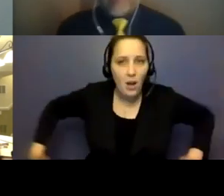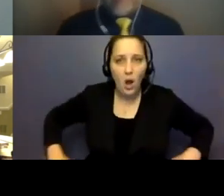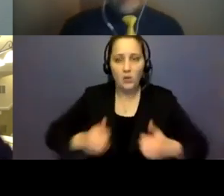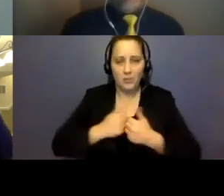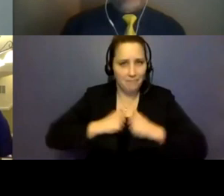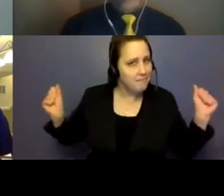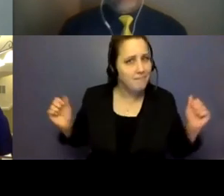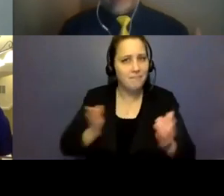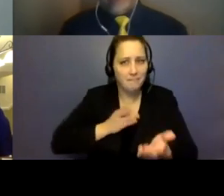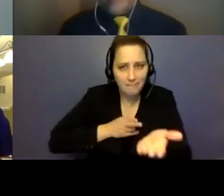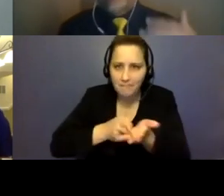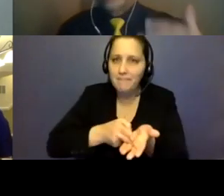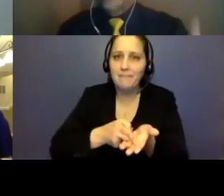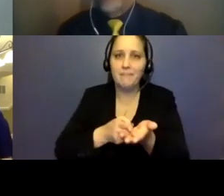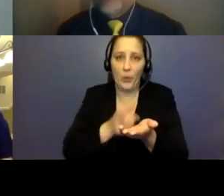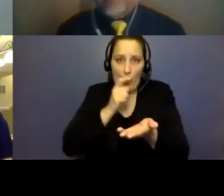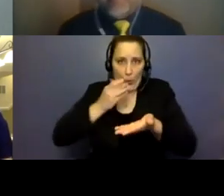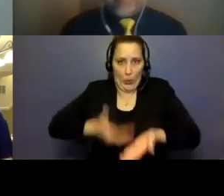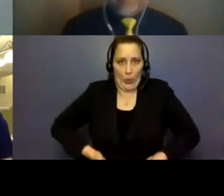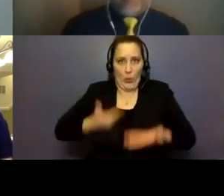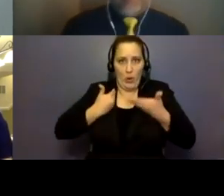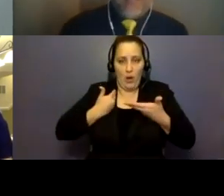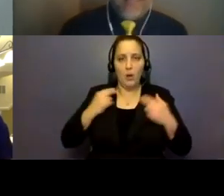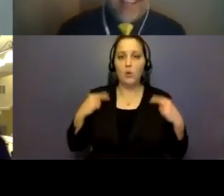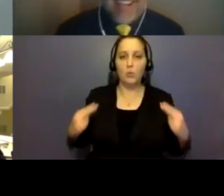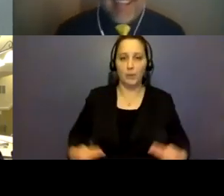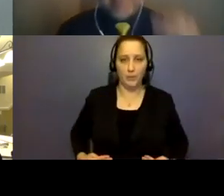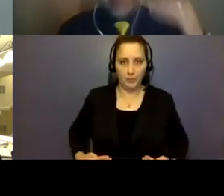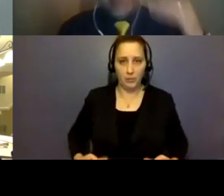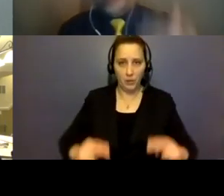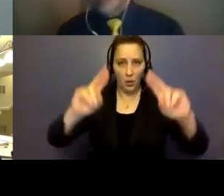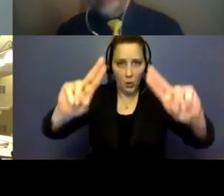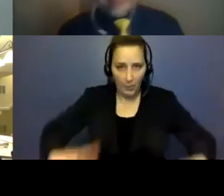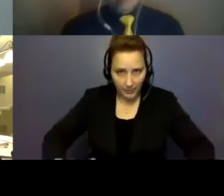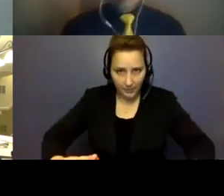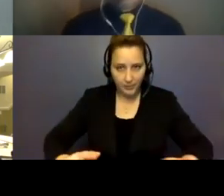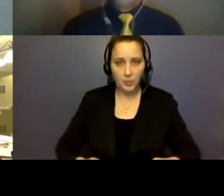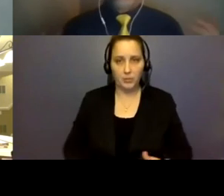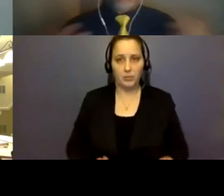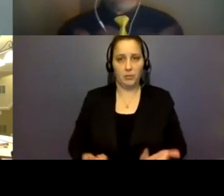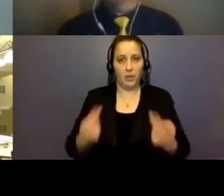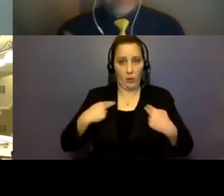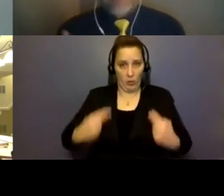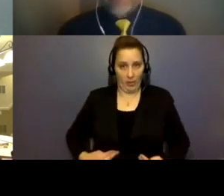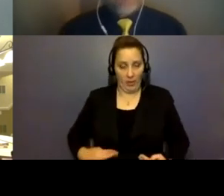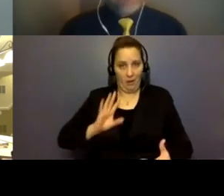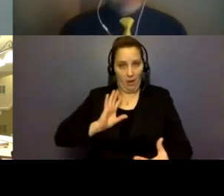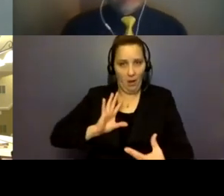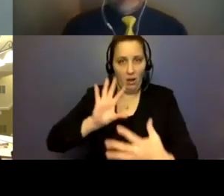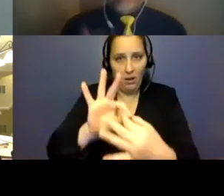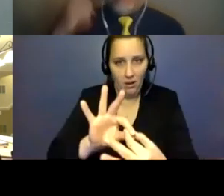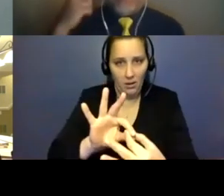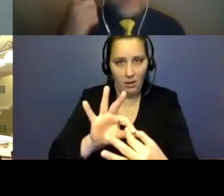am. I am a human. And as a human, I need the connection with other